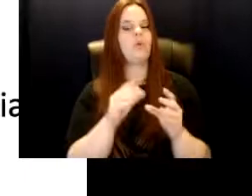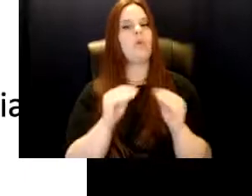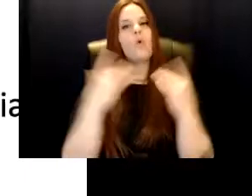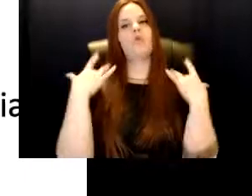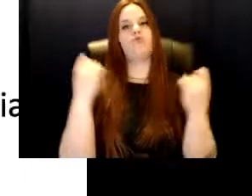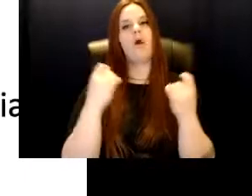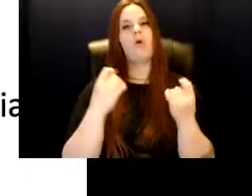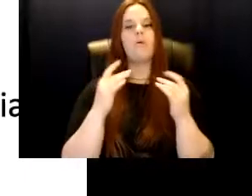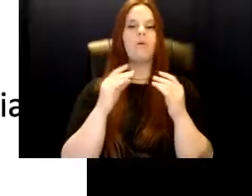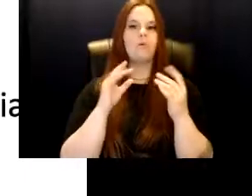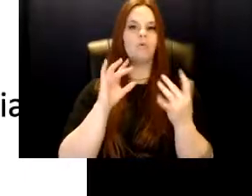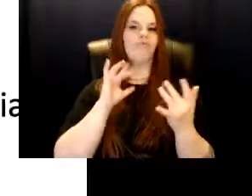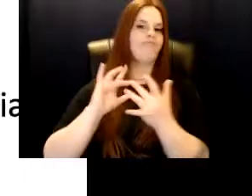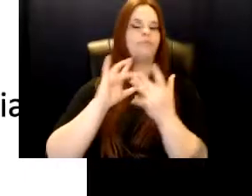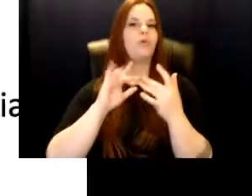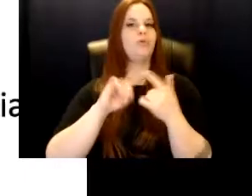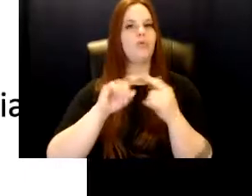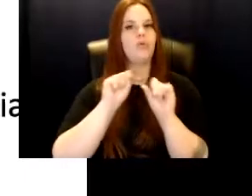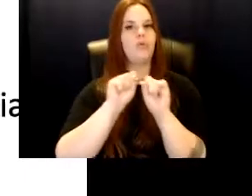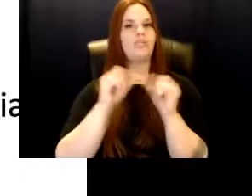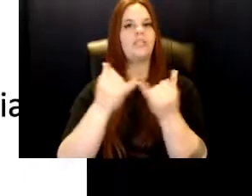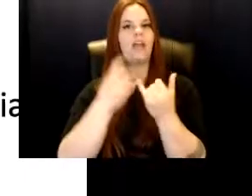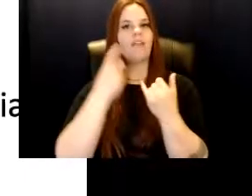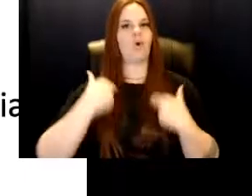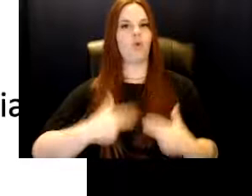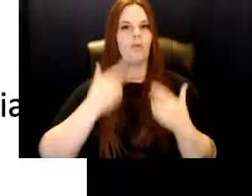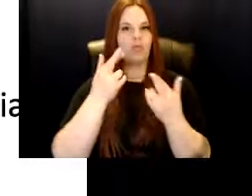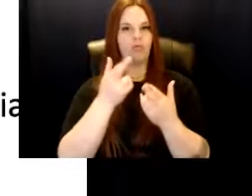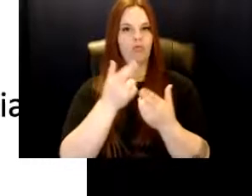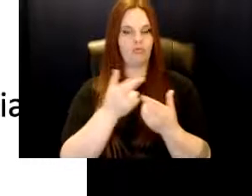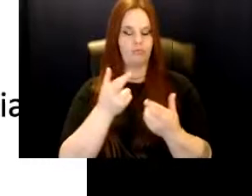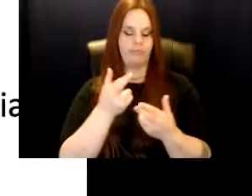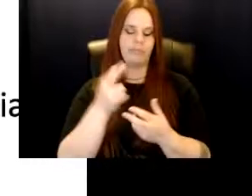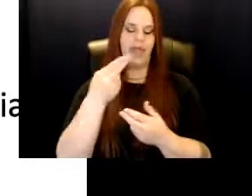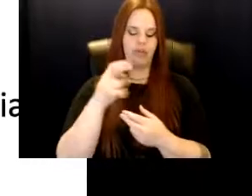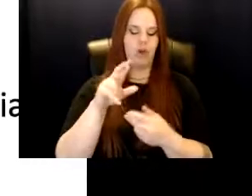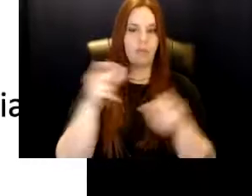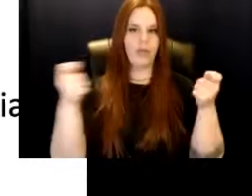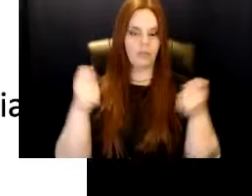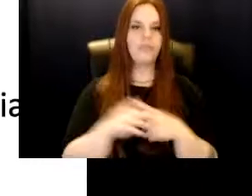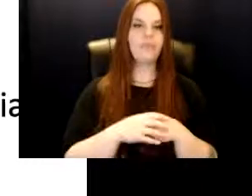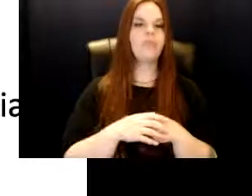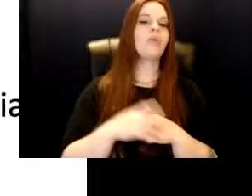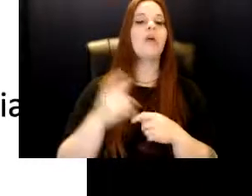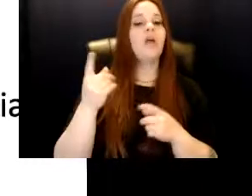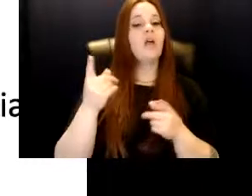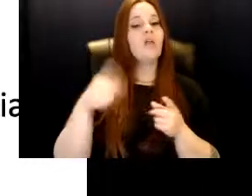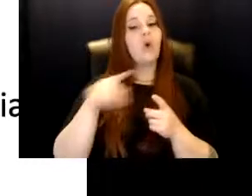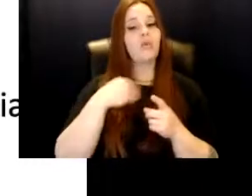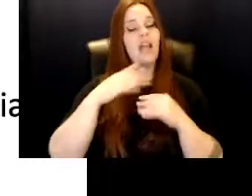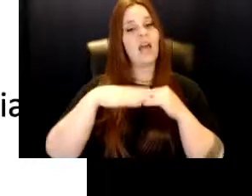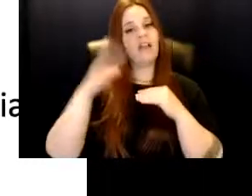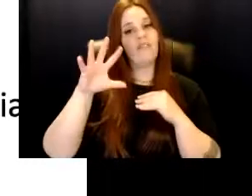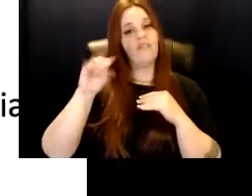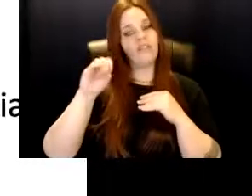to the Society for Human Resource Management. Out of 40% of the respondents that had 50 or more employees,